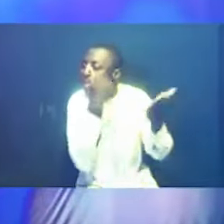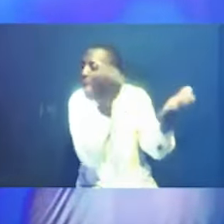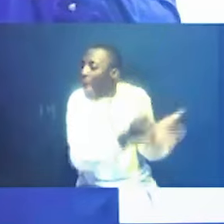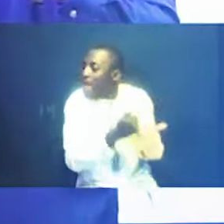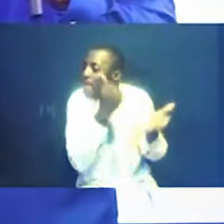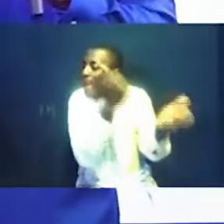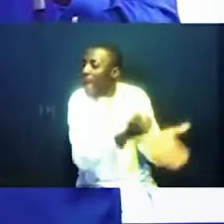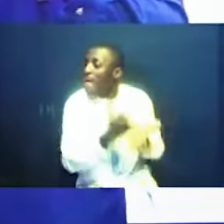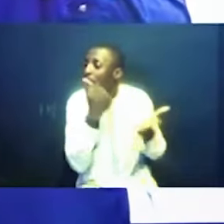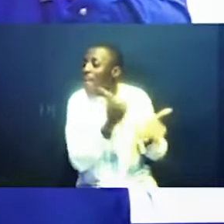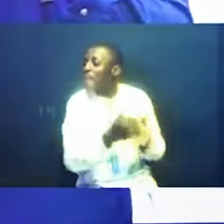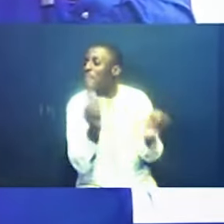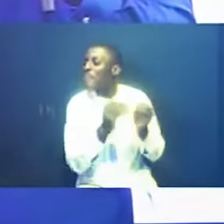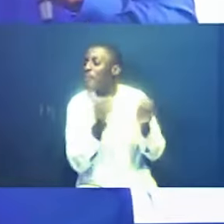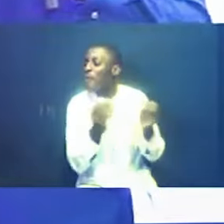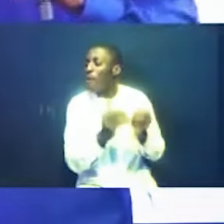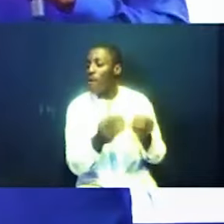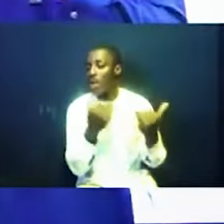Then